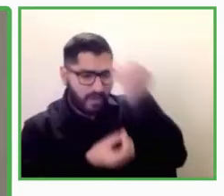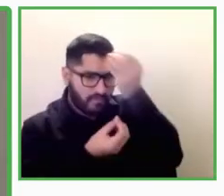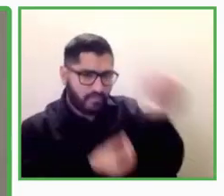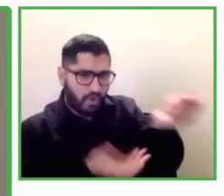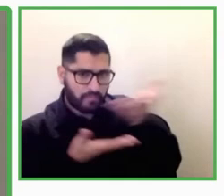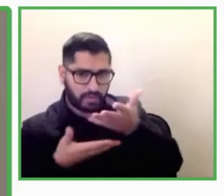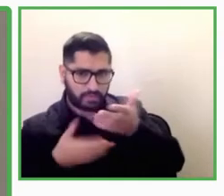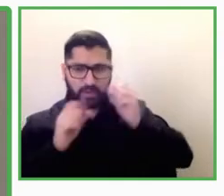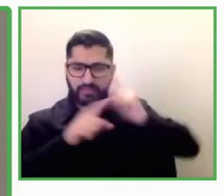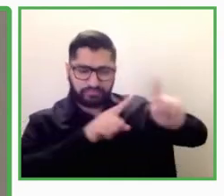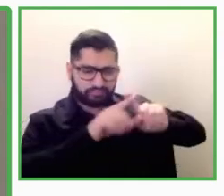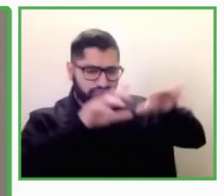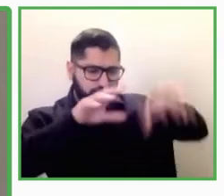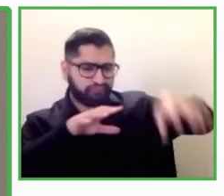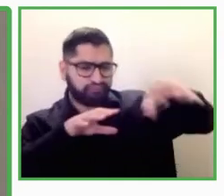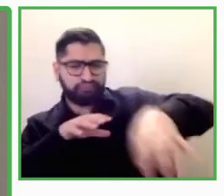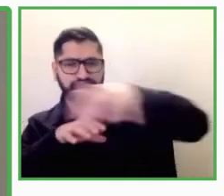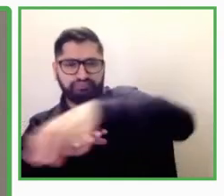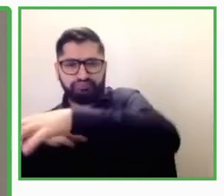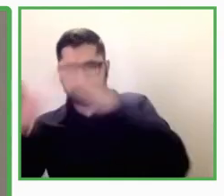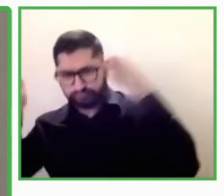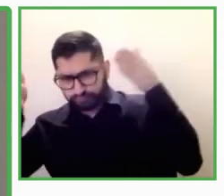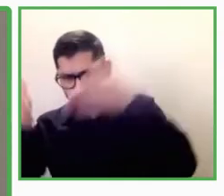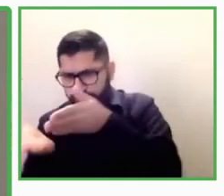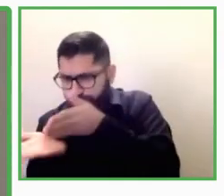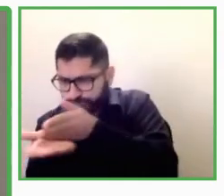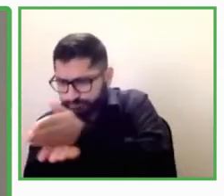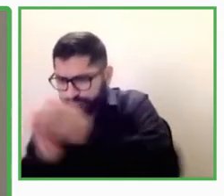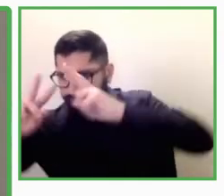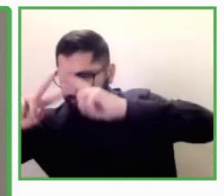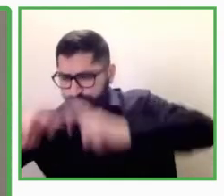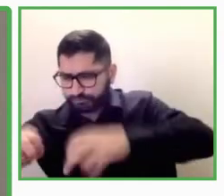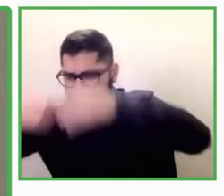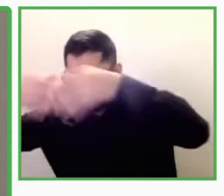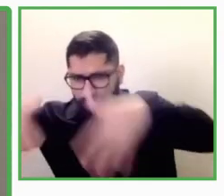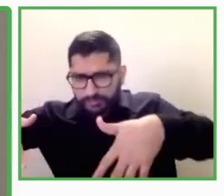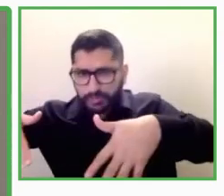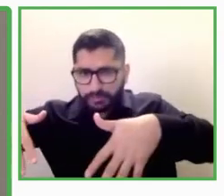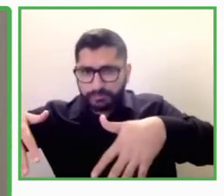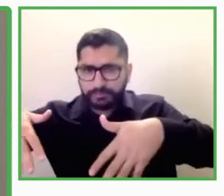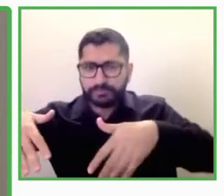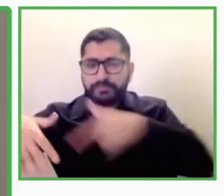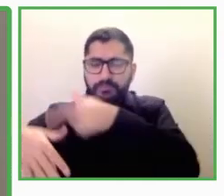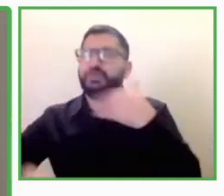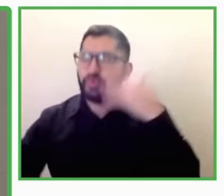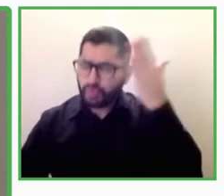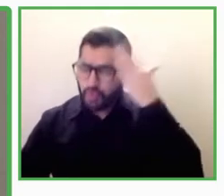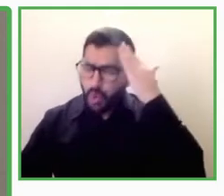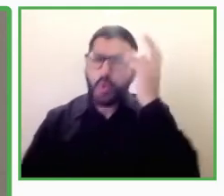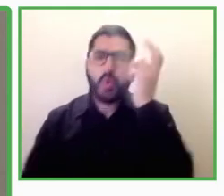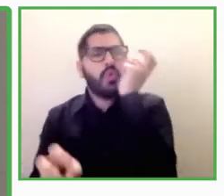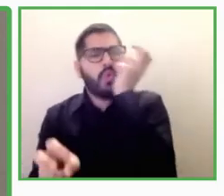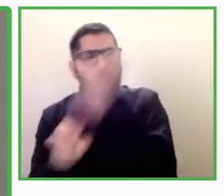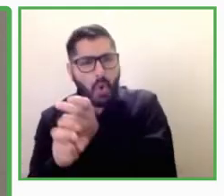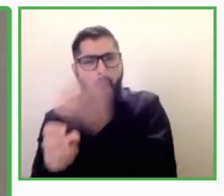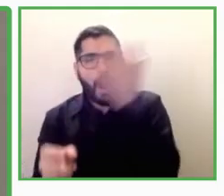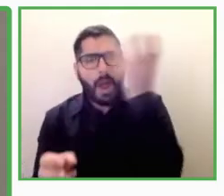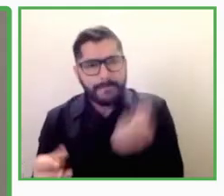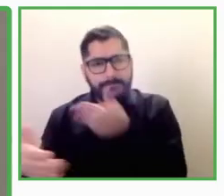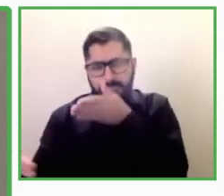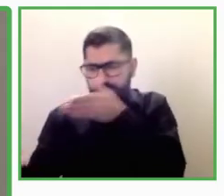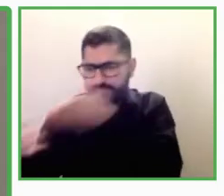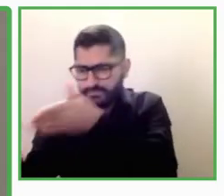that disabled people may struggle when entering the job market that we need to